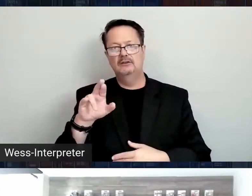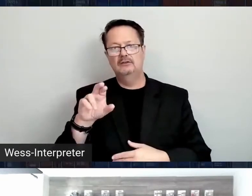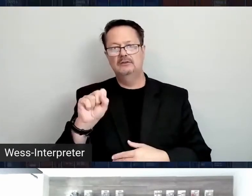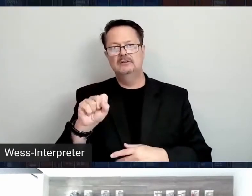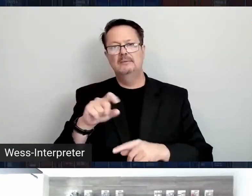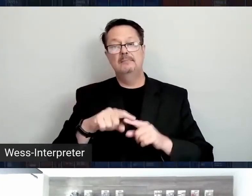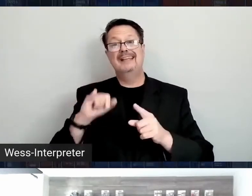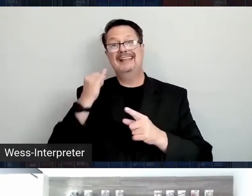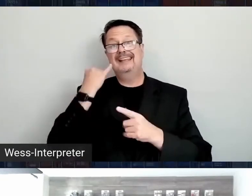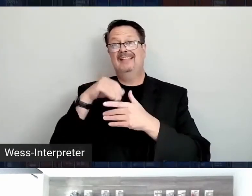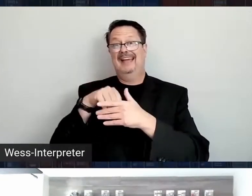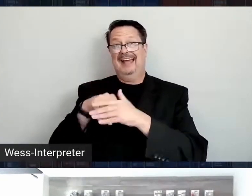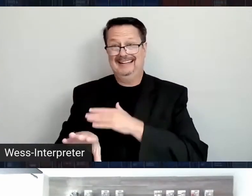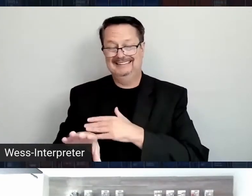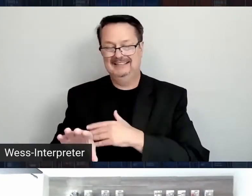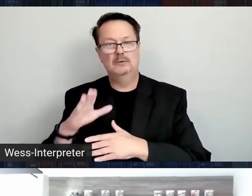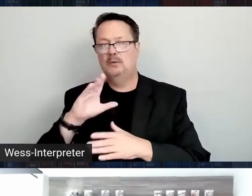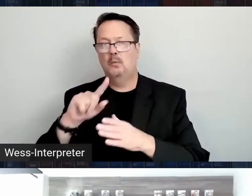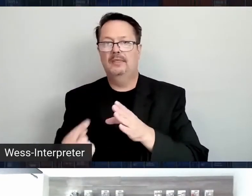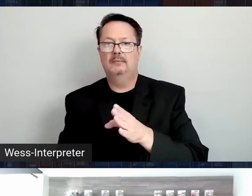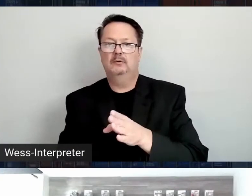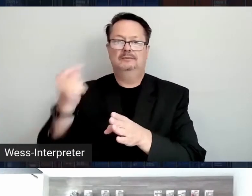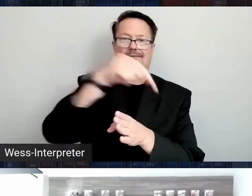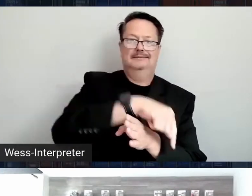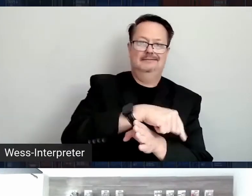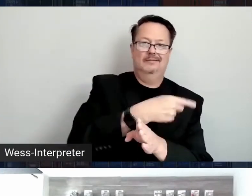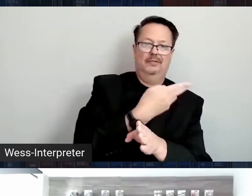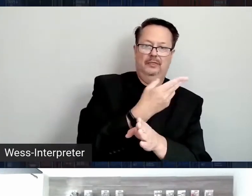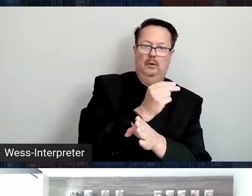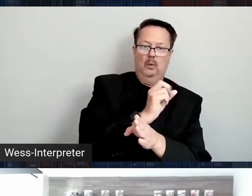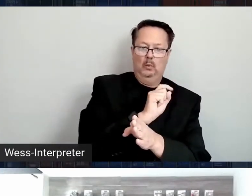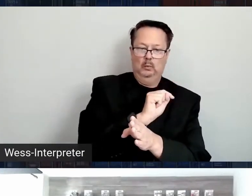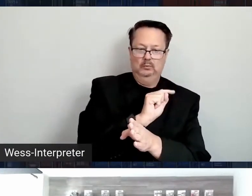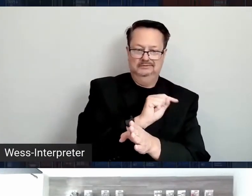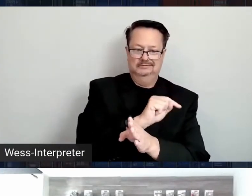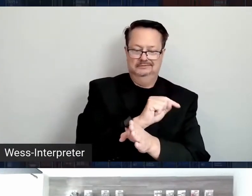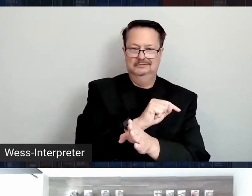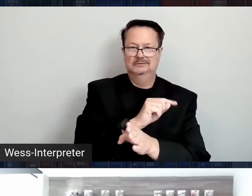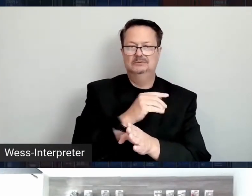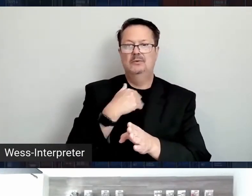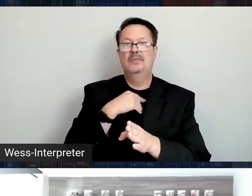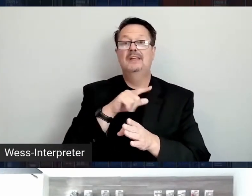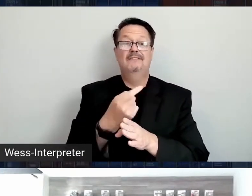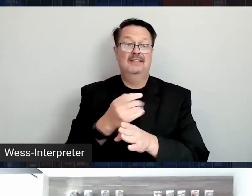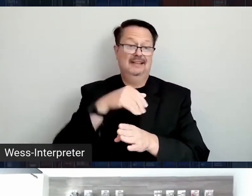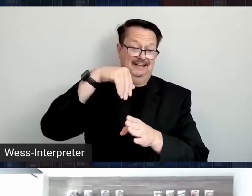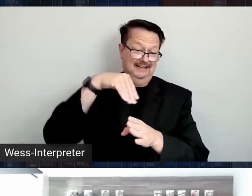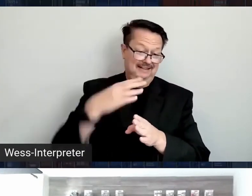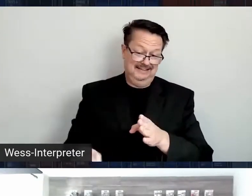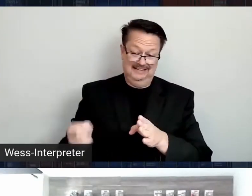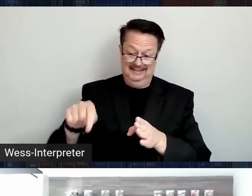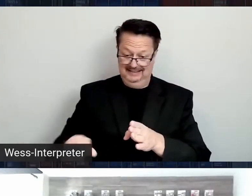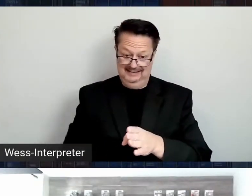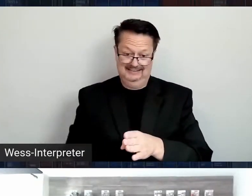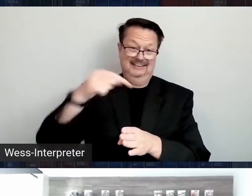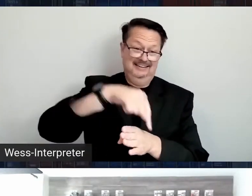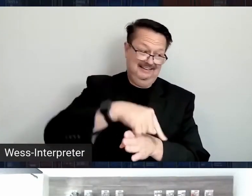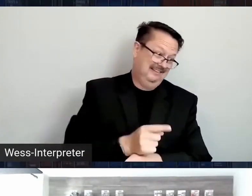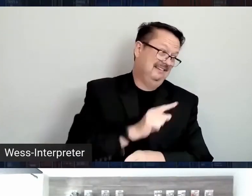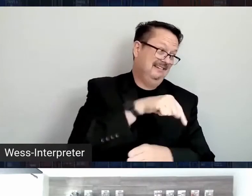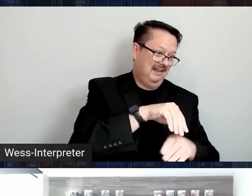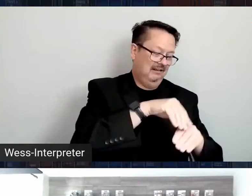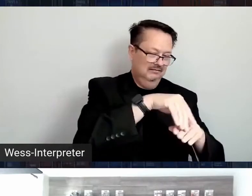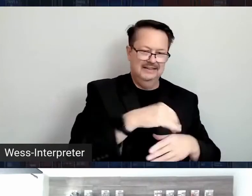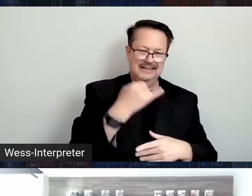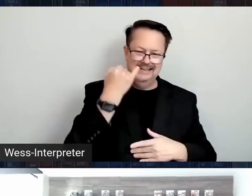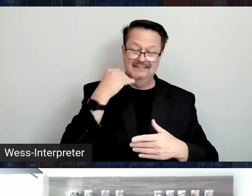they don't get access to the underlying host and therefore potentially have a vector to get to other containers that are running on that host itself. So imagine they got into that cluster,